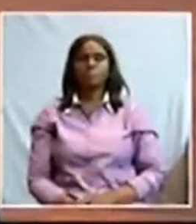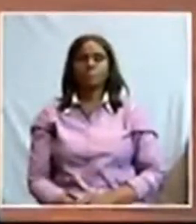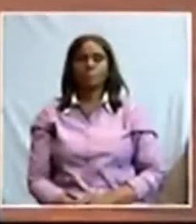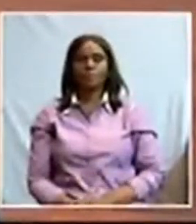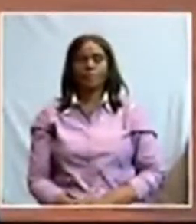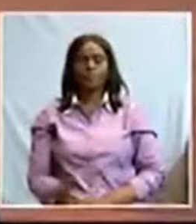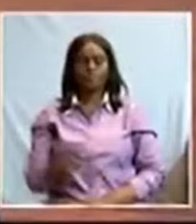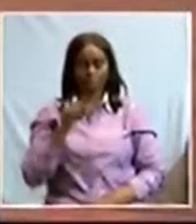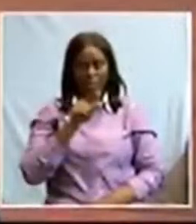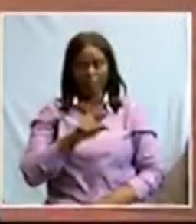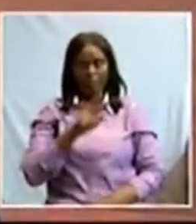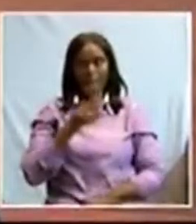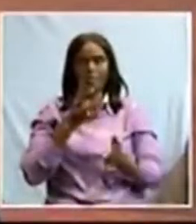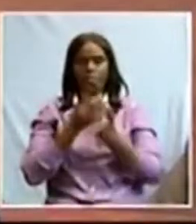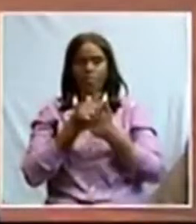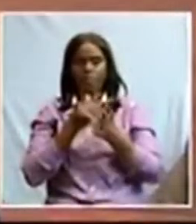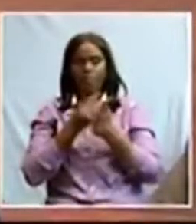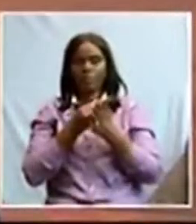this money,